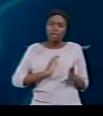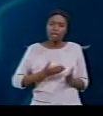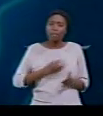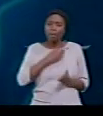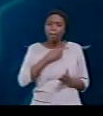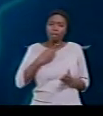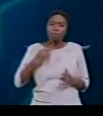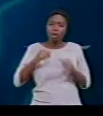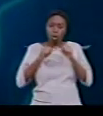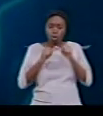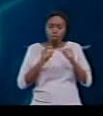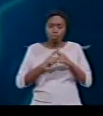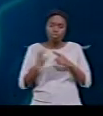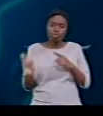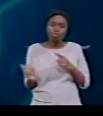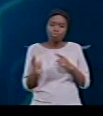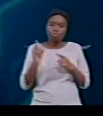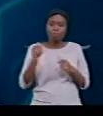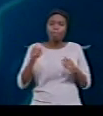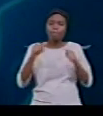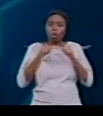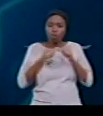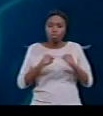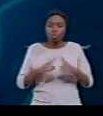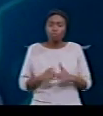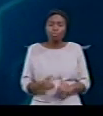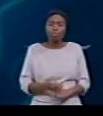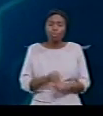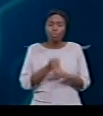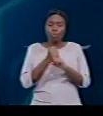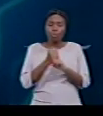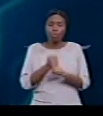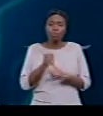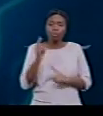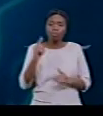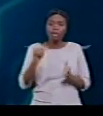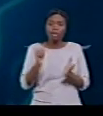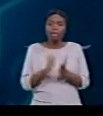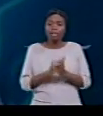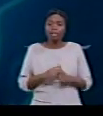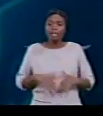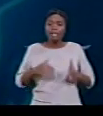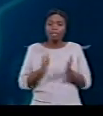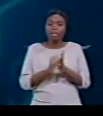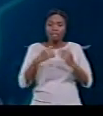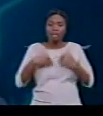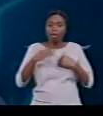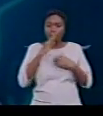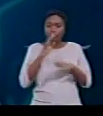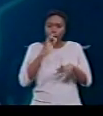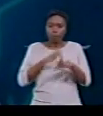to use it. Continue to uphold it. That lives that have been touched in this